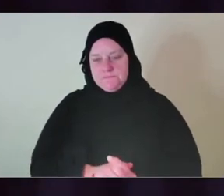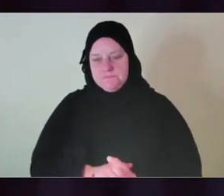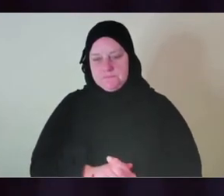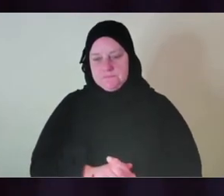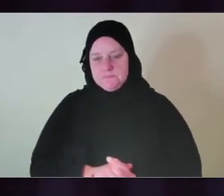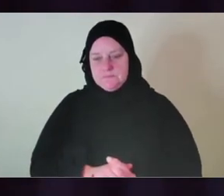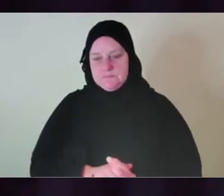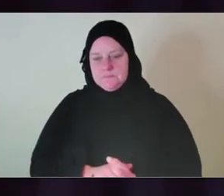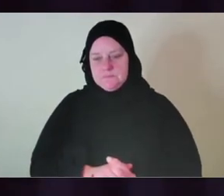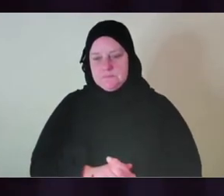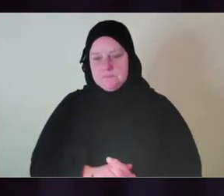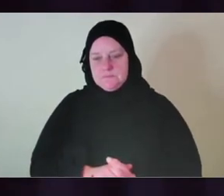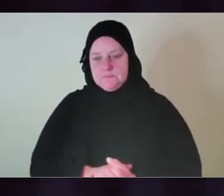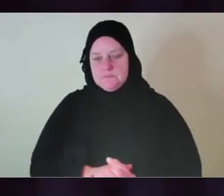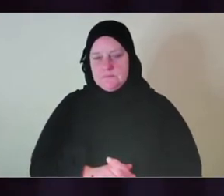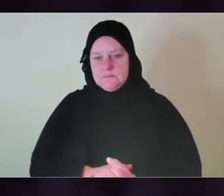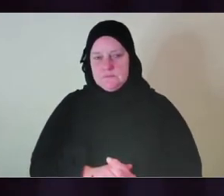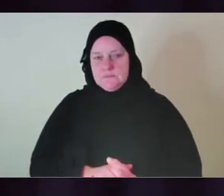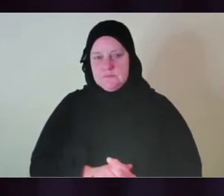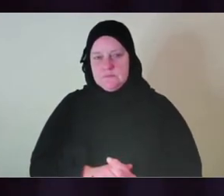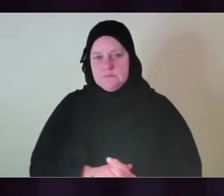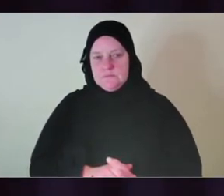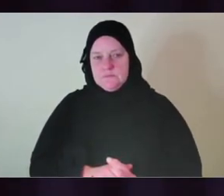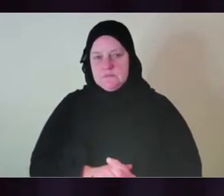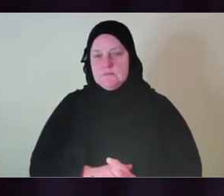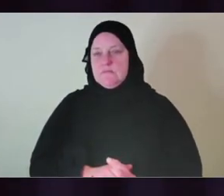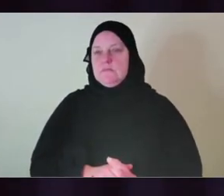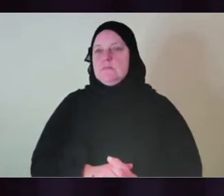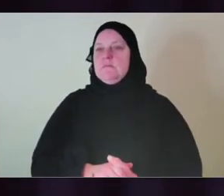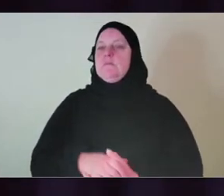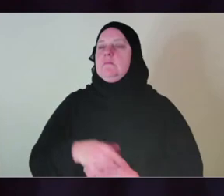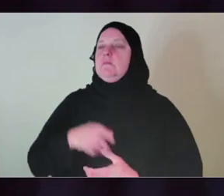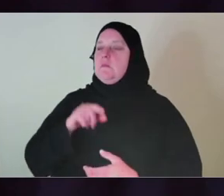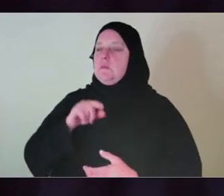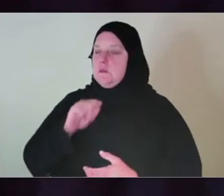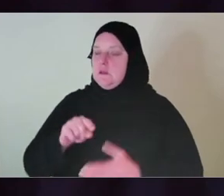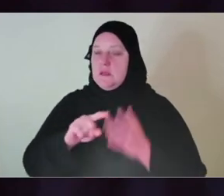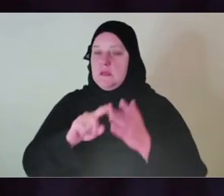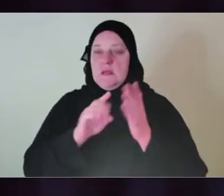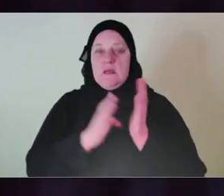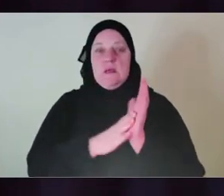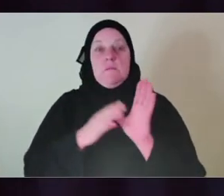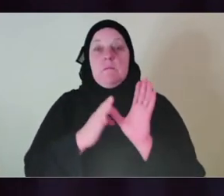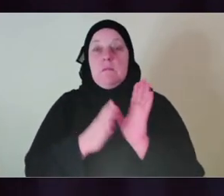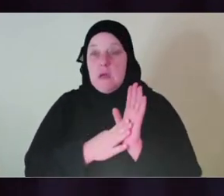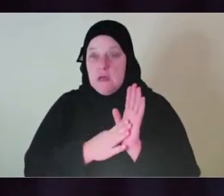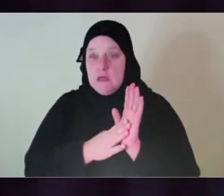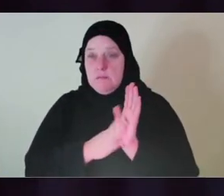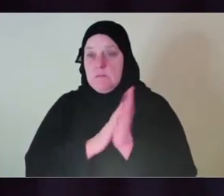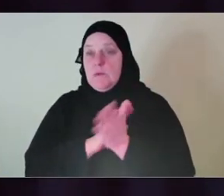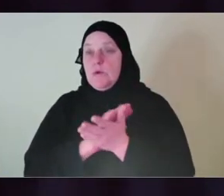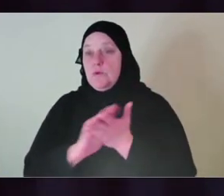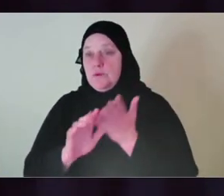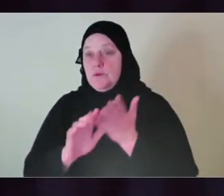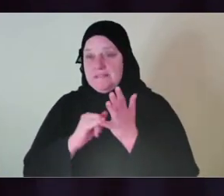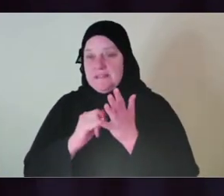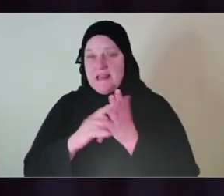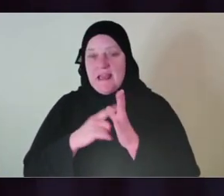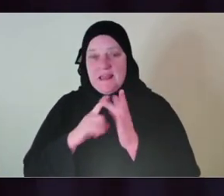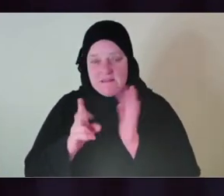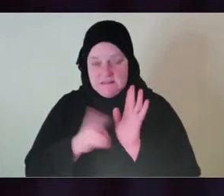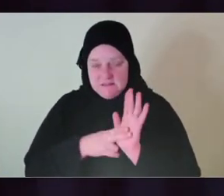Abdullah. Amongst the companions of Imam al-Husayn, Abu al-Fadl